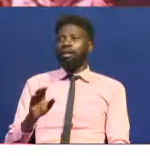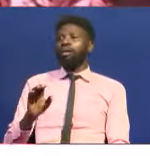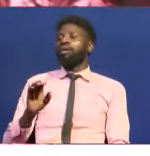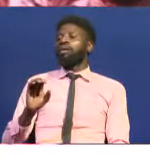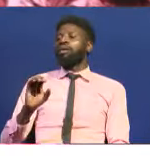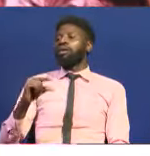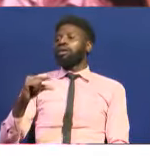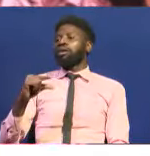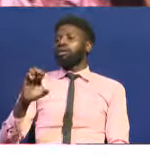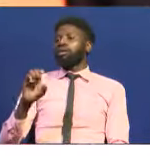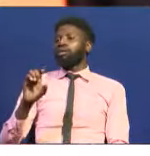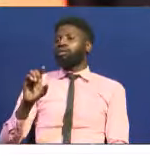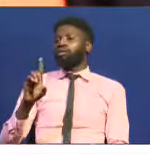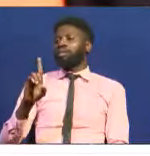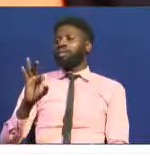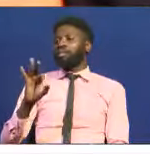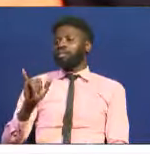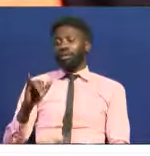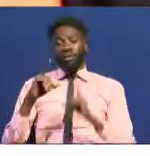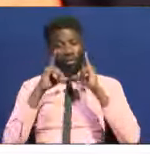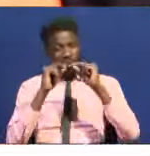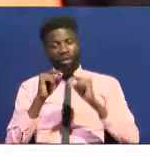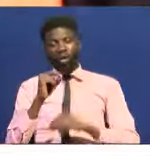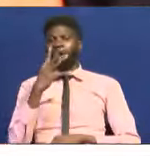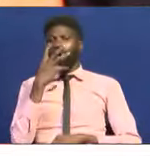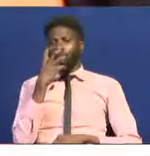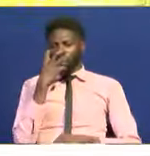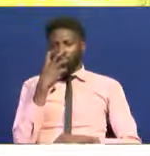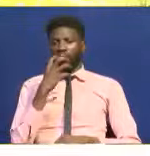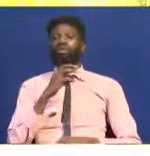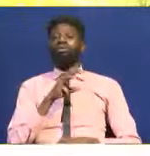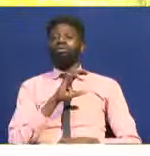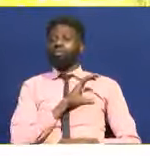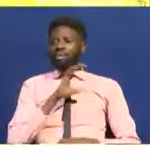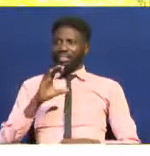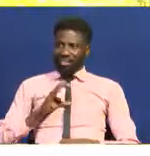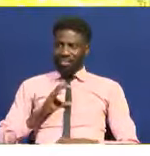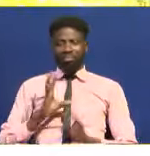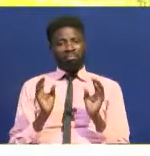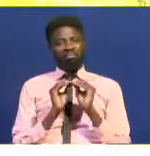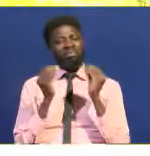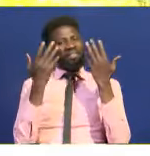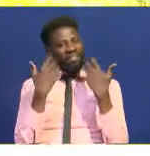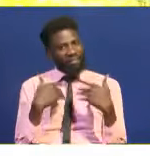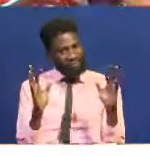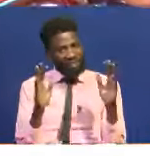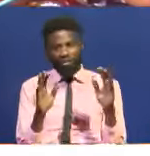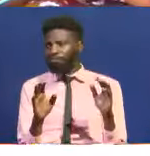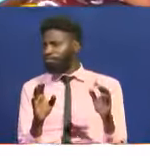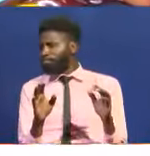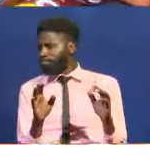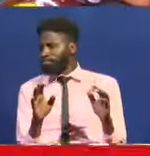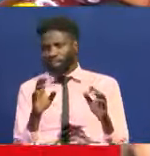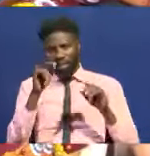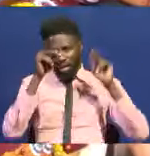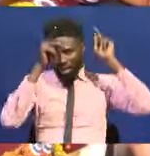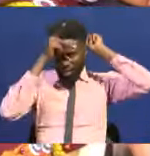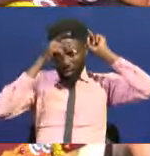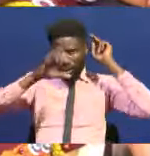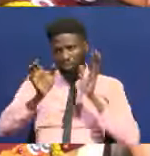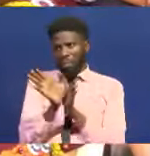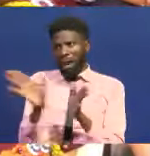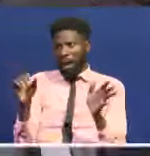National Executive Committee met 2 weeks ago to hear from parties involved in the ongoing dispute within Kakamega County